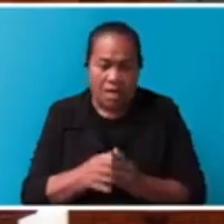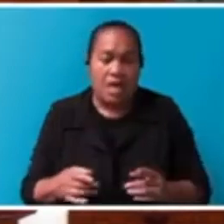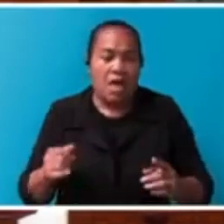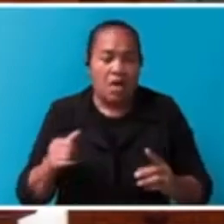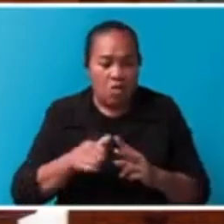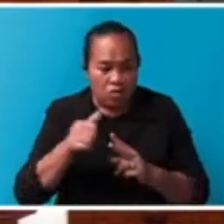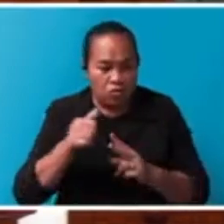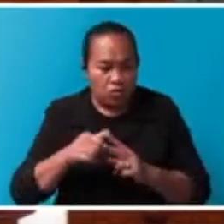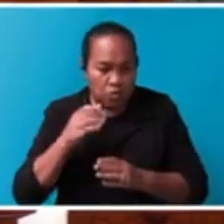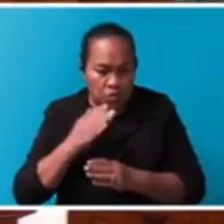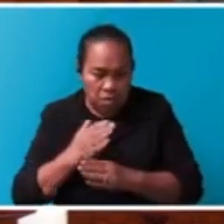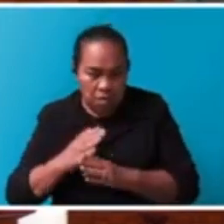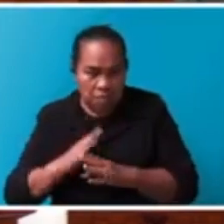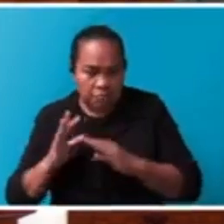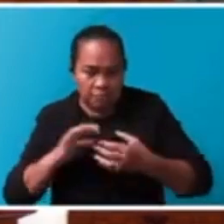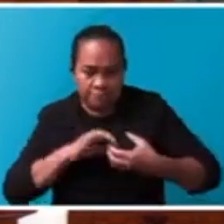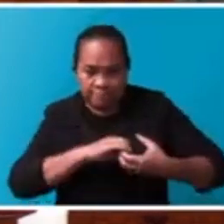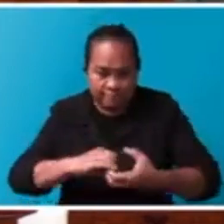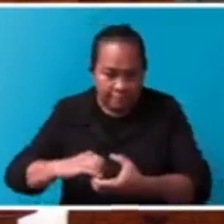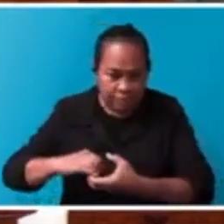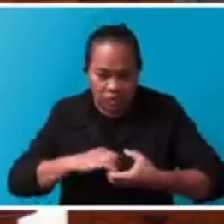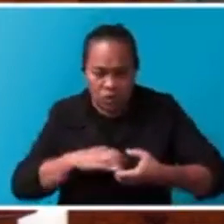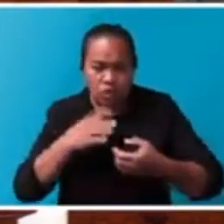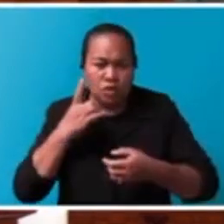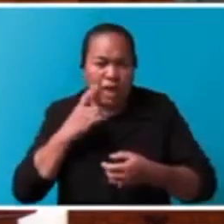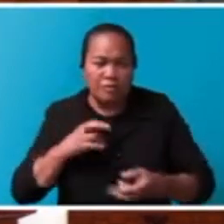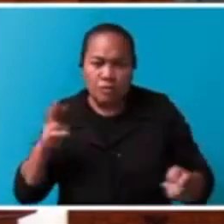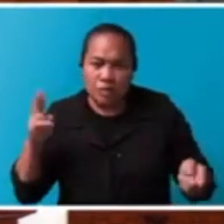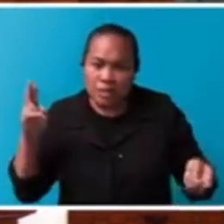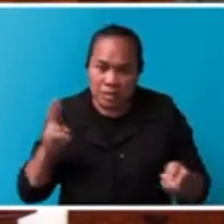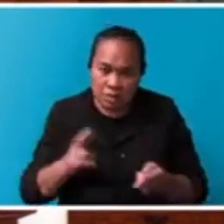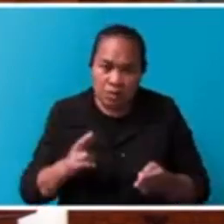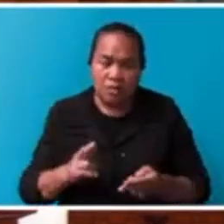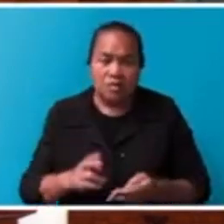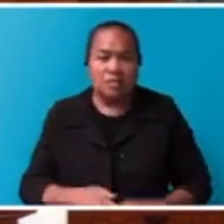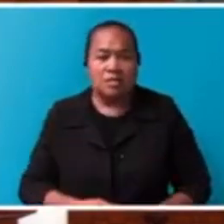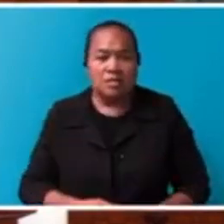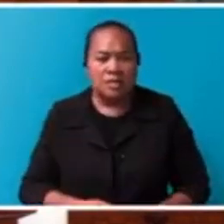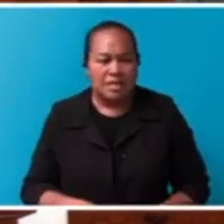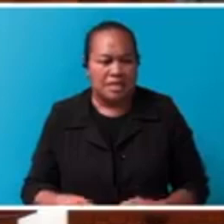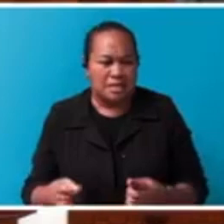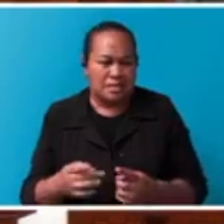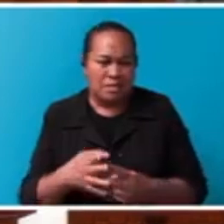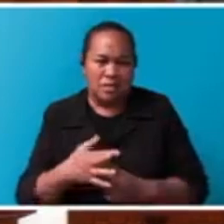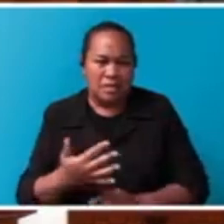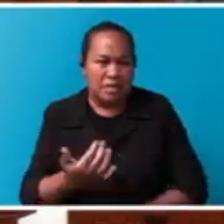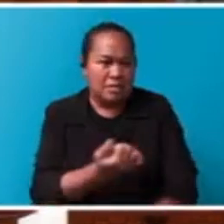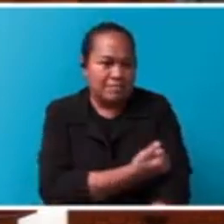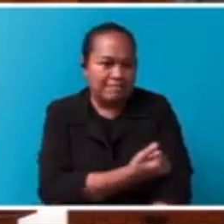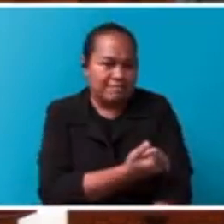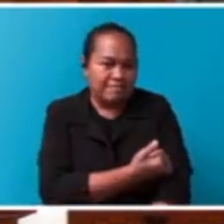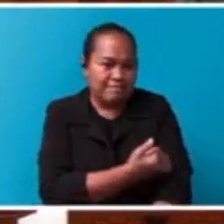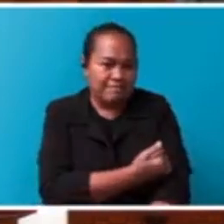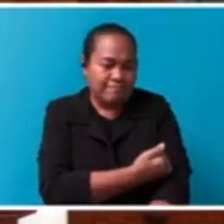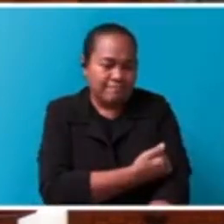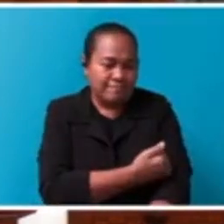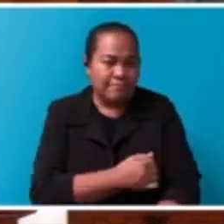kata-kata-kata-bata, ndaron balay lita sombu, kenawang ataki no ingangan di bibang